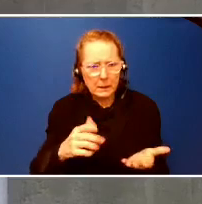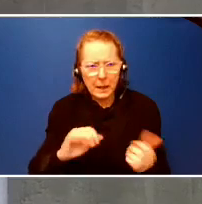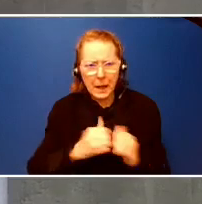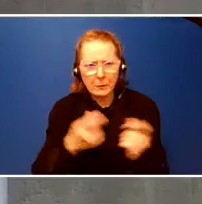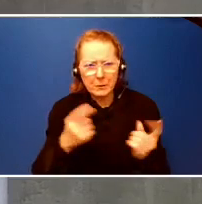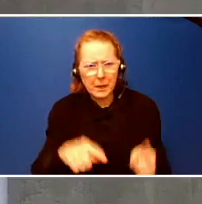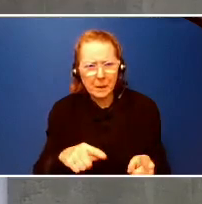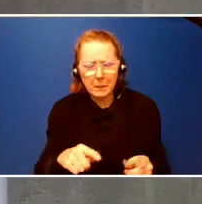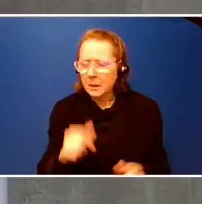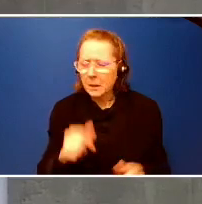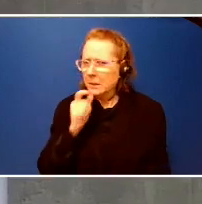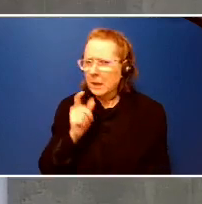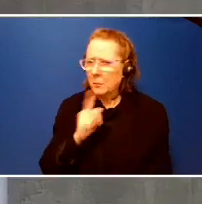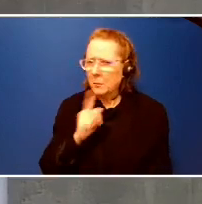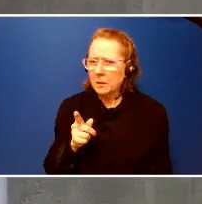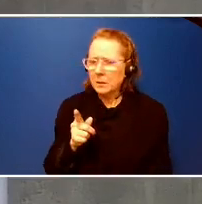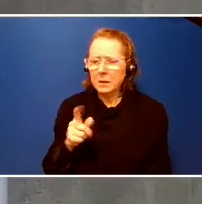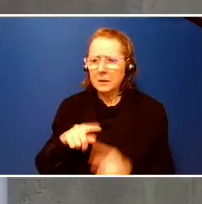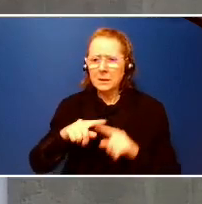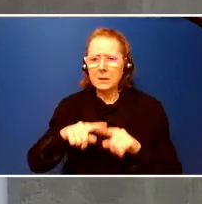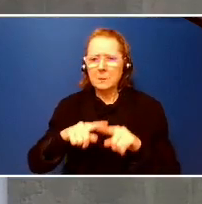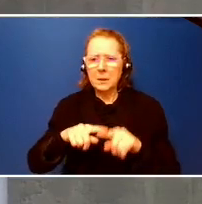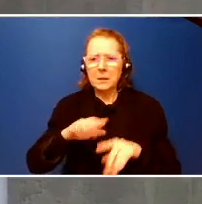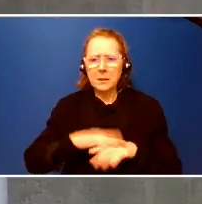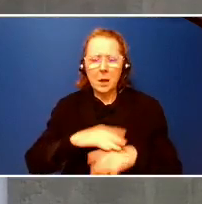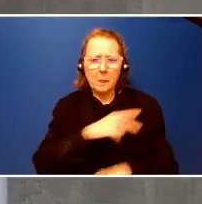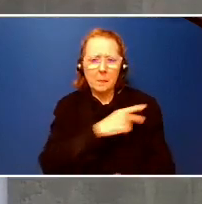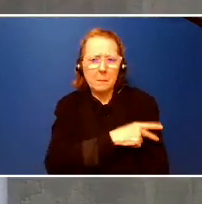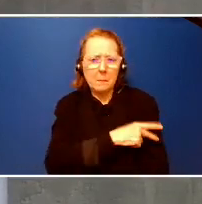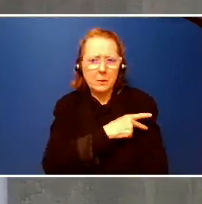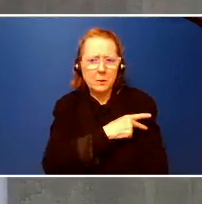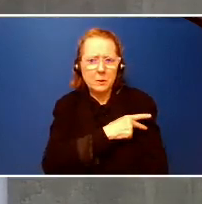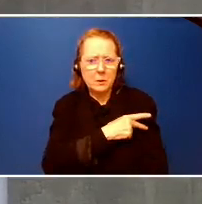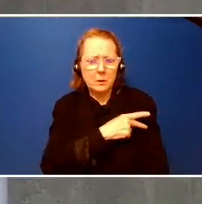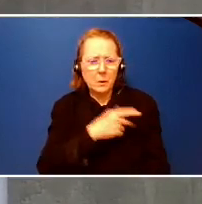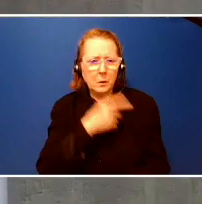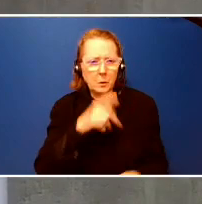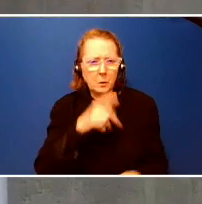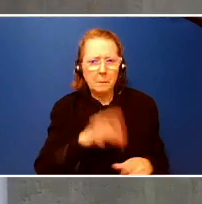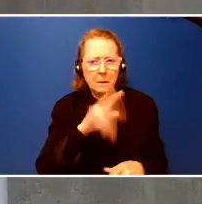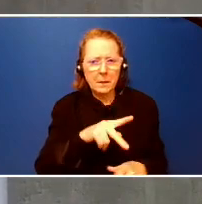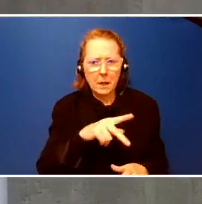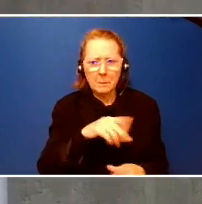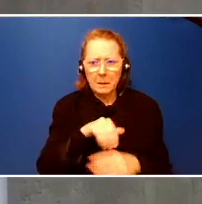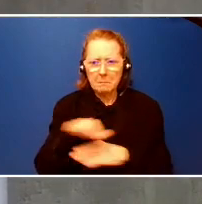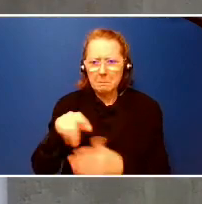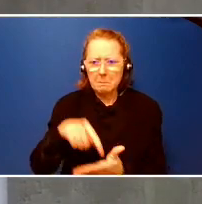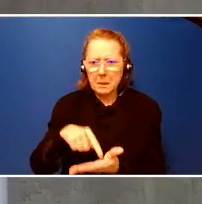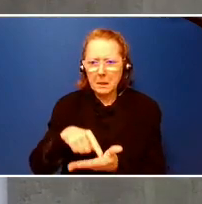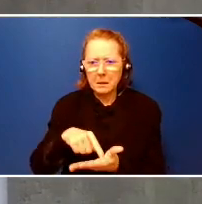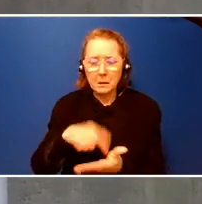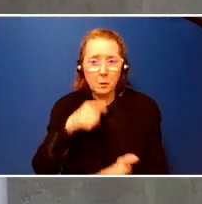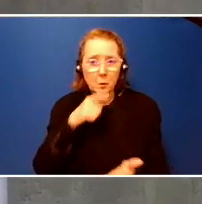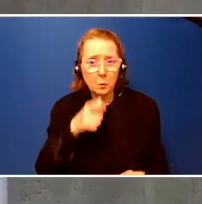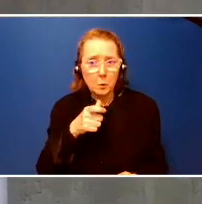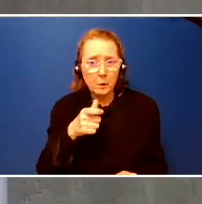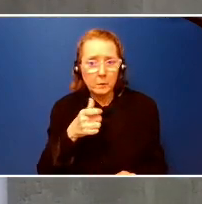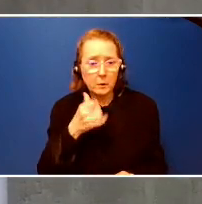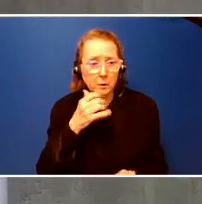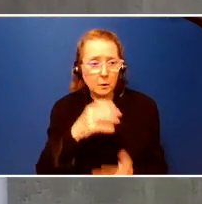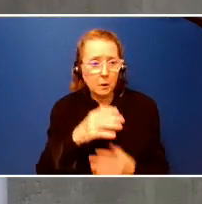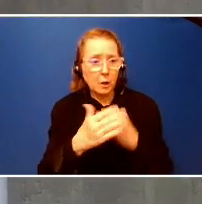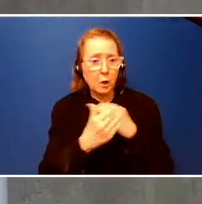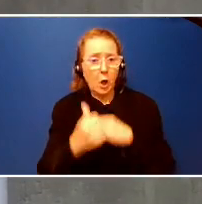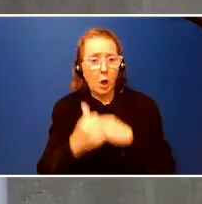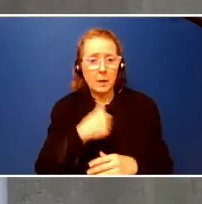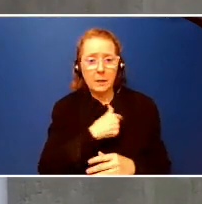Not really. I mean, it just depends on the patients that are picked up and billed. So it's really whoever calls, we answer.